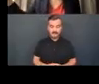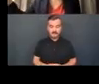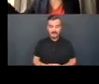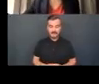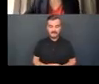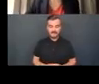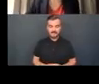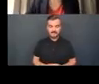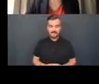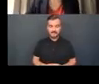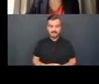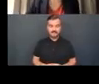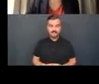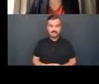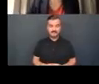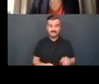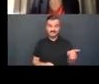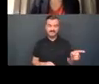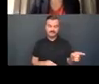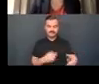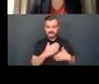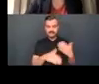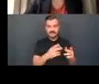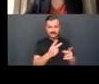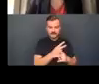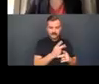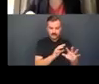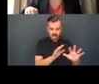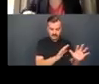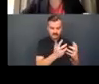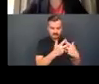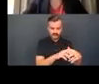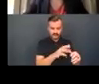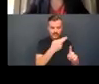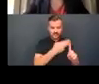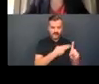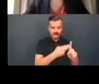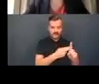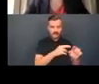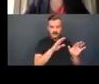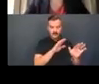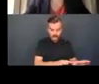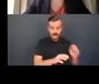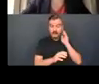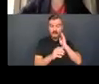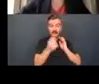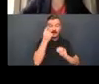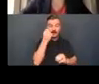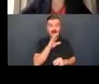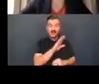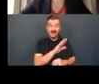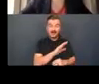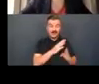This participant eventually was able to straighten out her rent with Section 8. However, she risked her housing in the